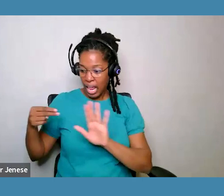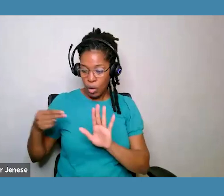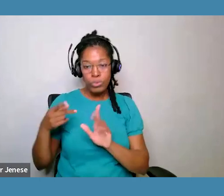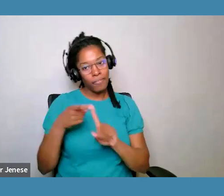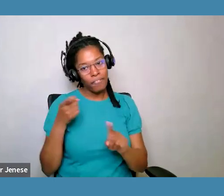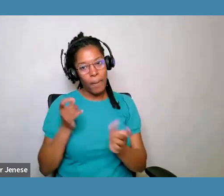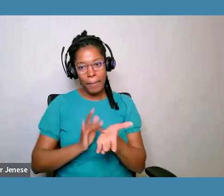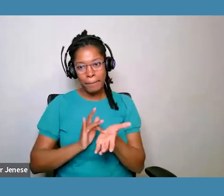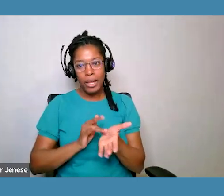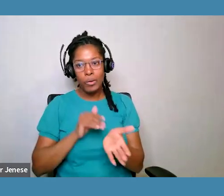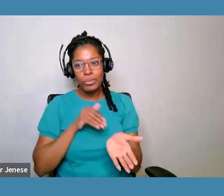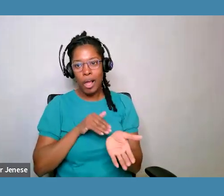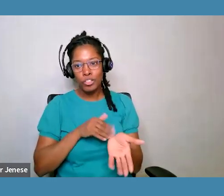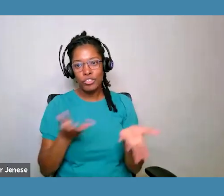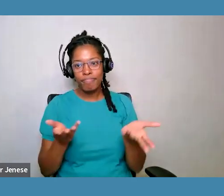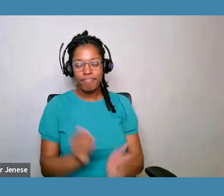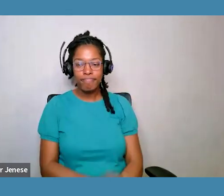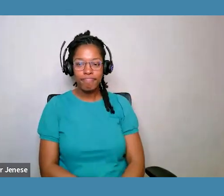medical doctor.